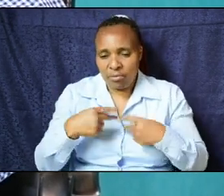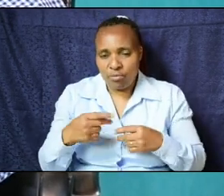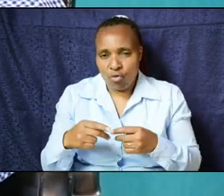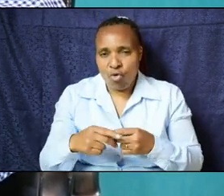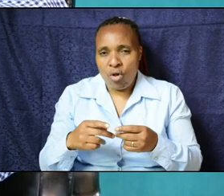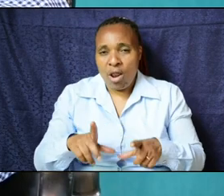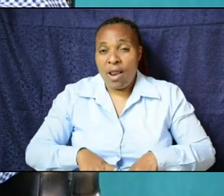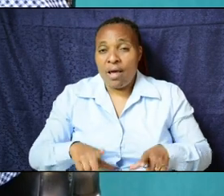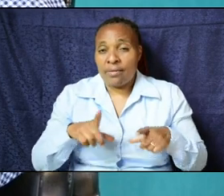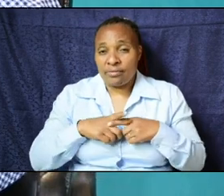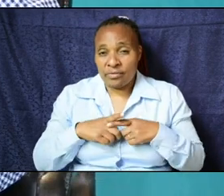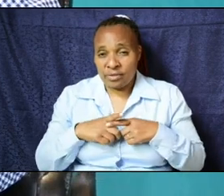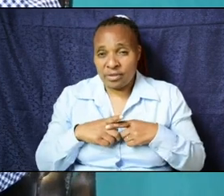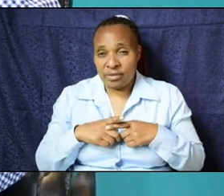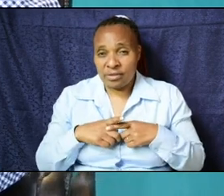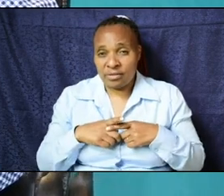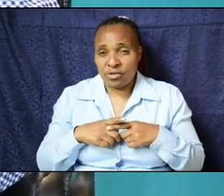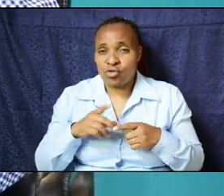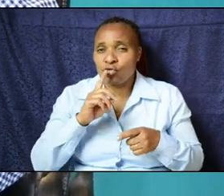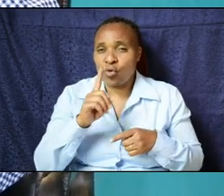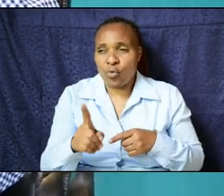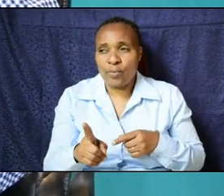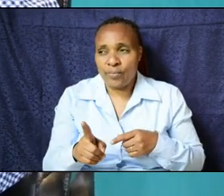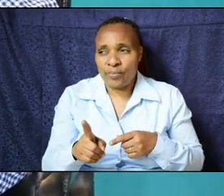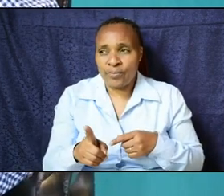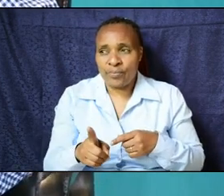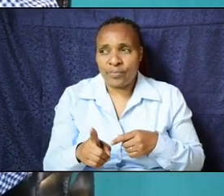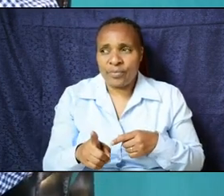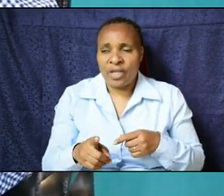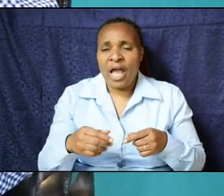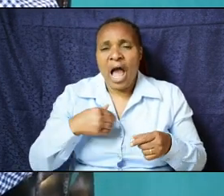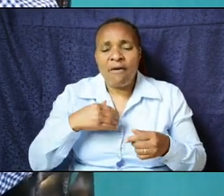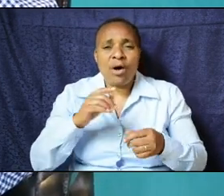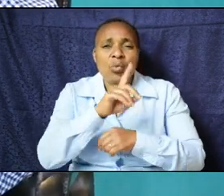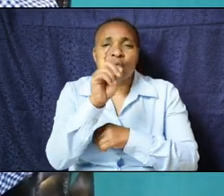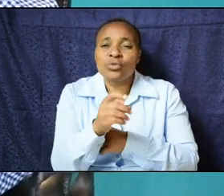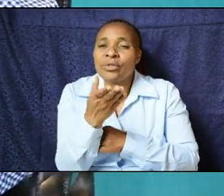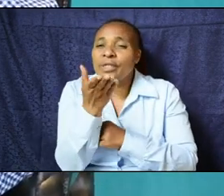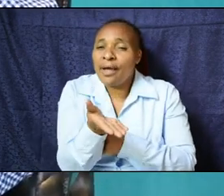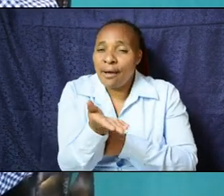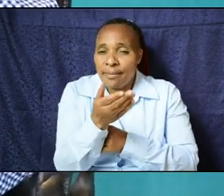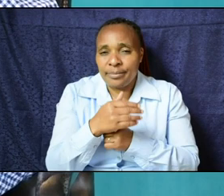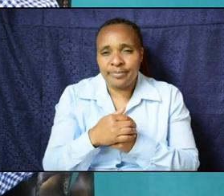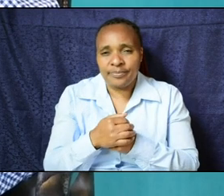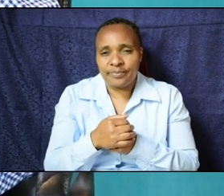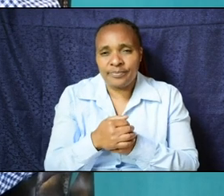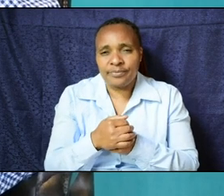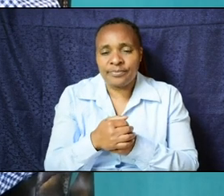lives. Yeah, so I have a question here.